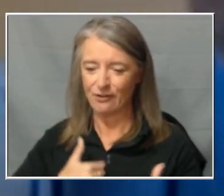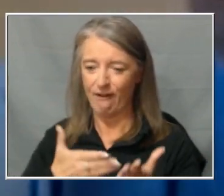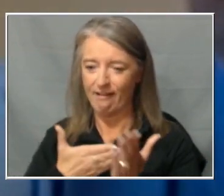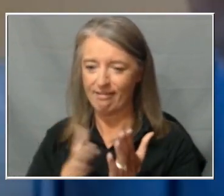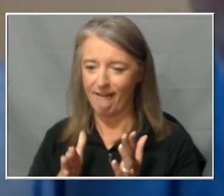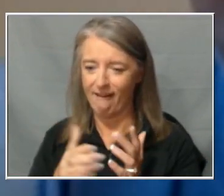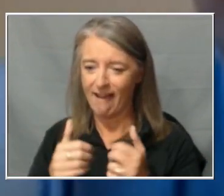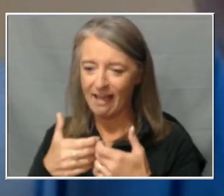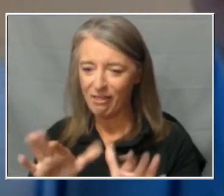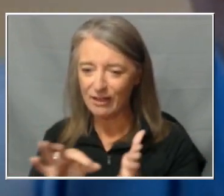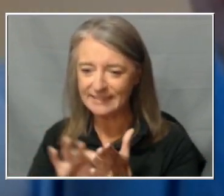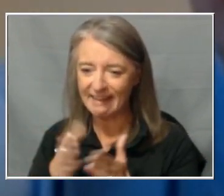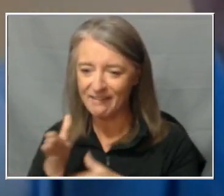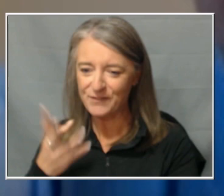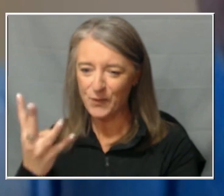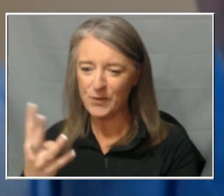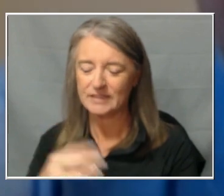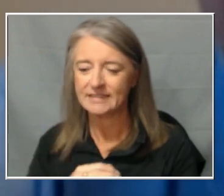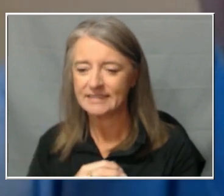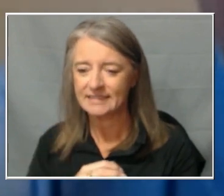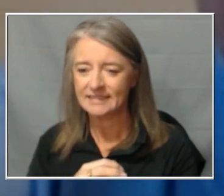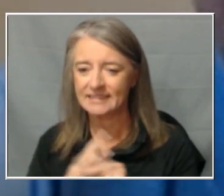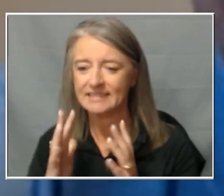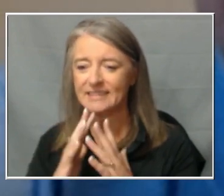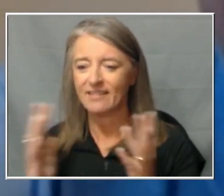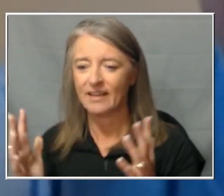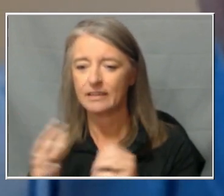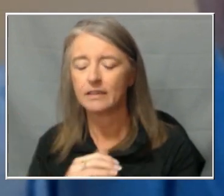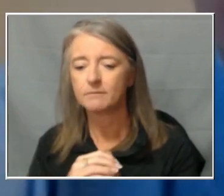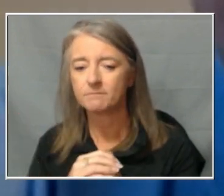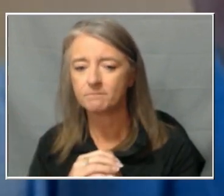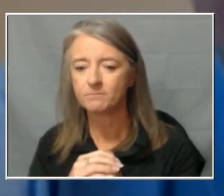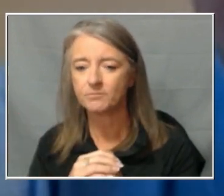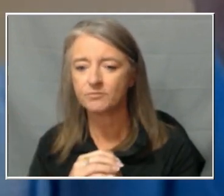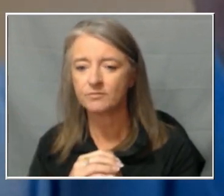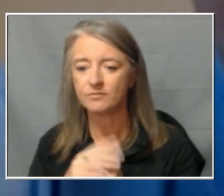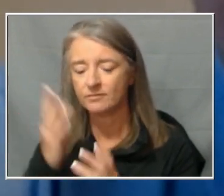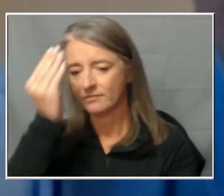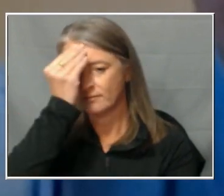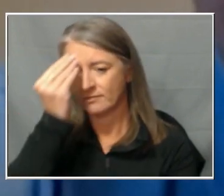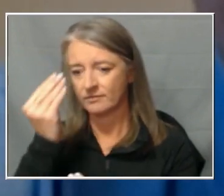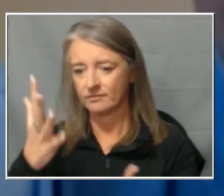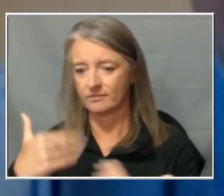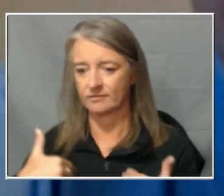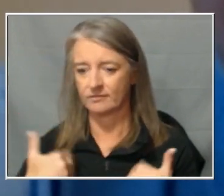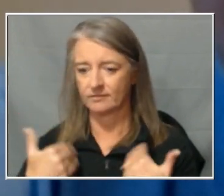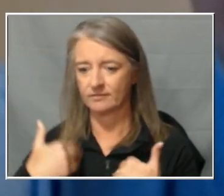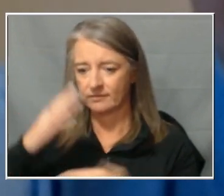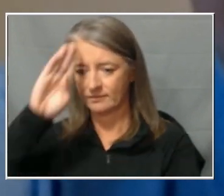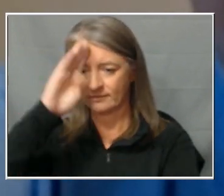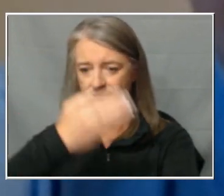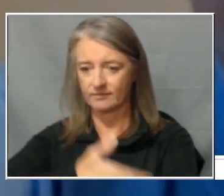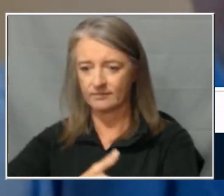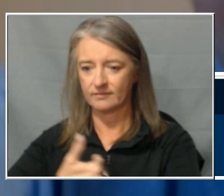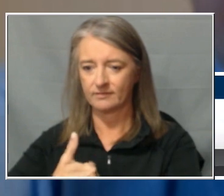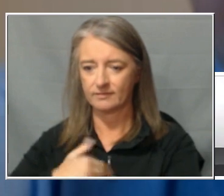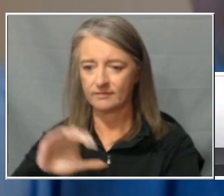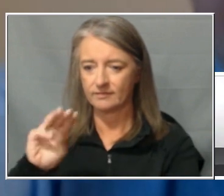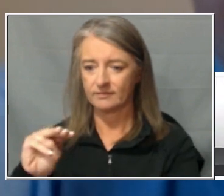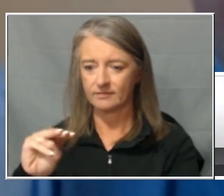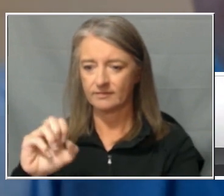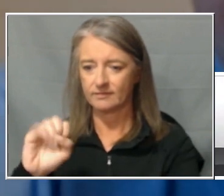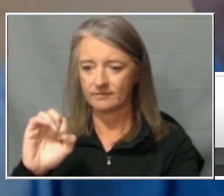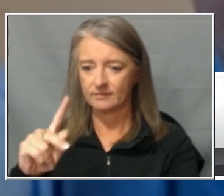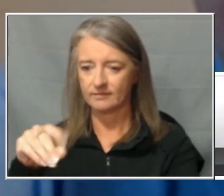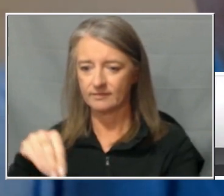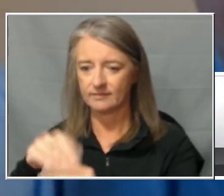4. Okay, it gets to be a lot. I wanted to let you know my youngest son has the mask in his bedroom